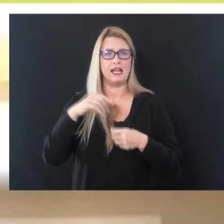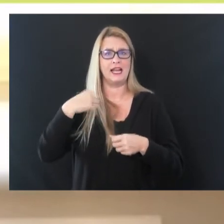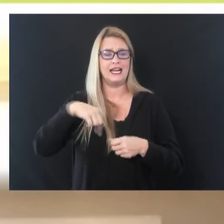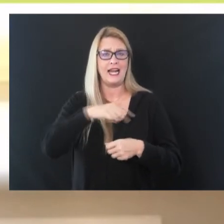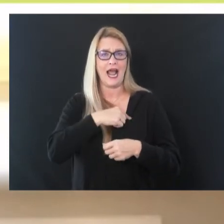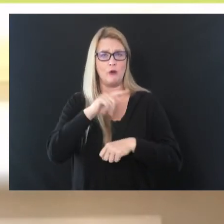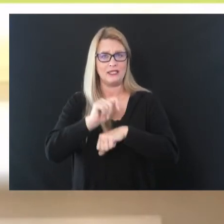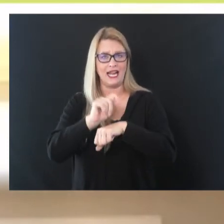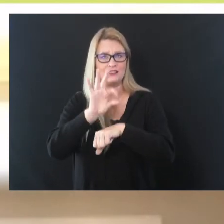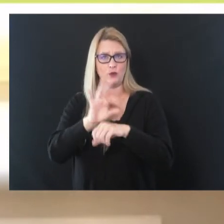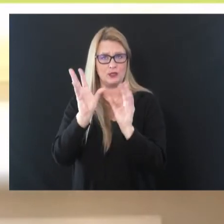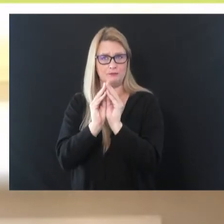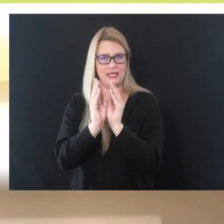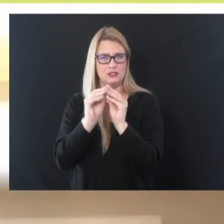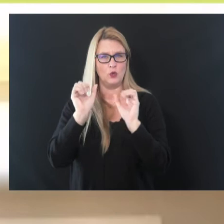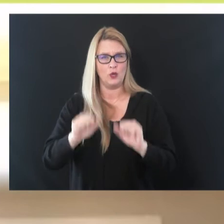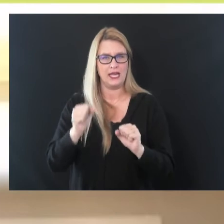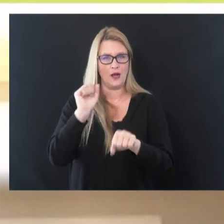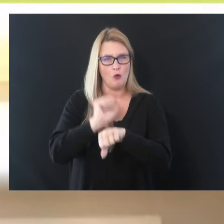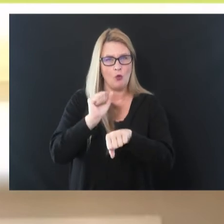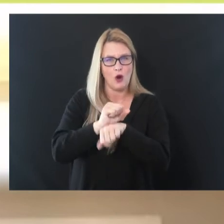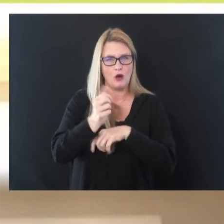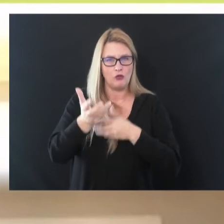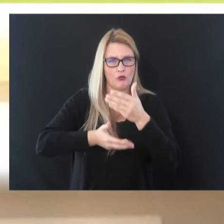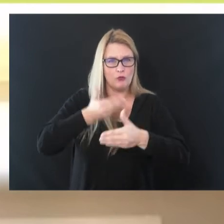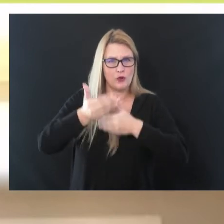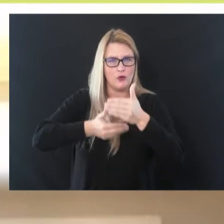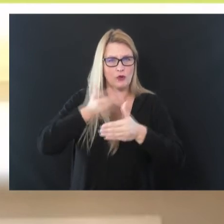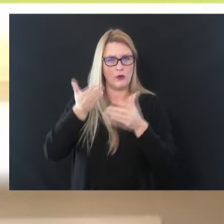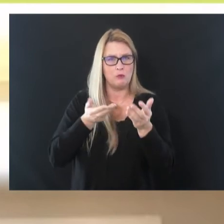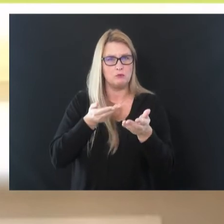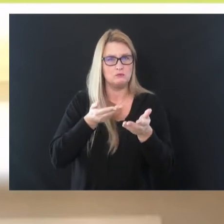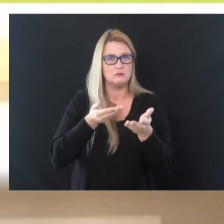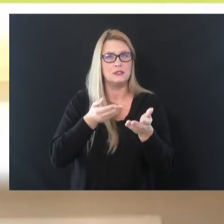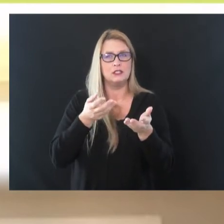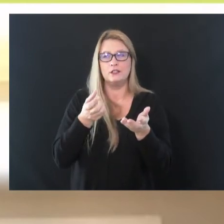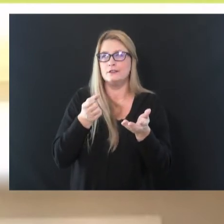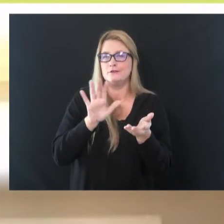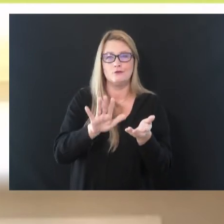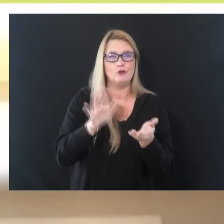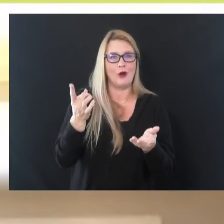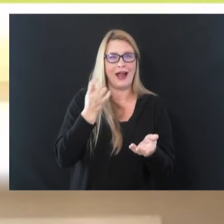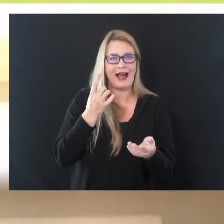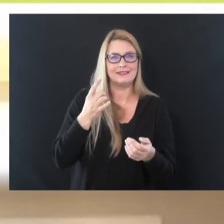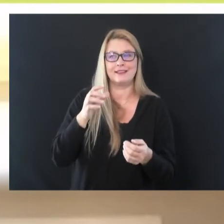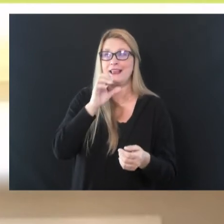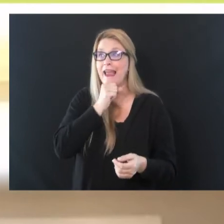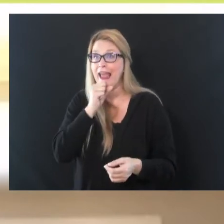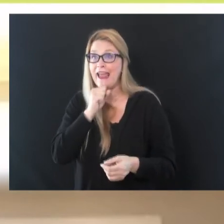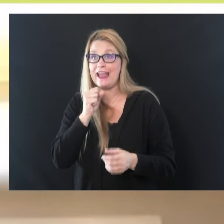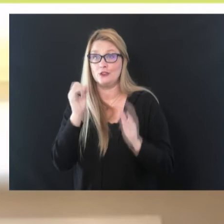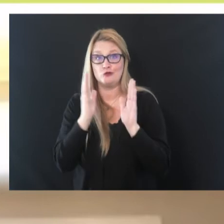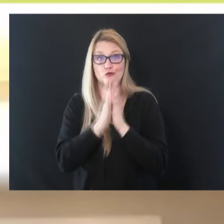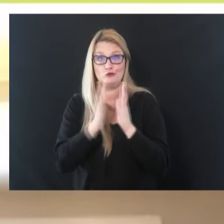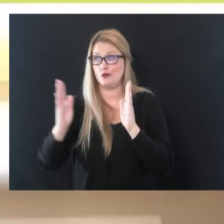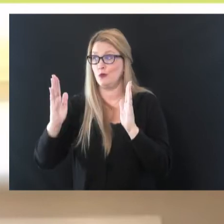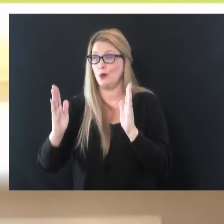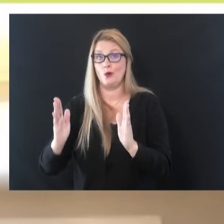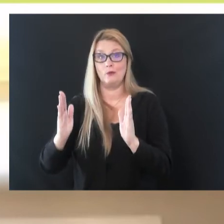interagency task force so we can work through those questions that you asked, to include the age demographic as well